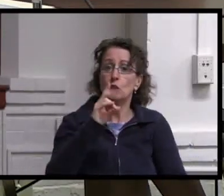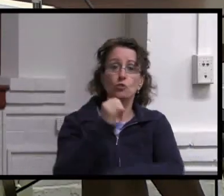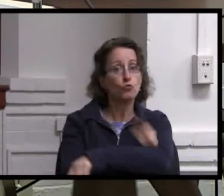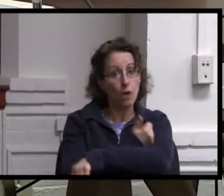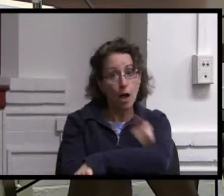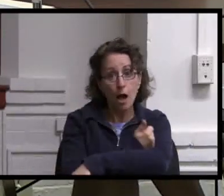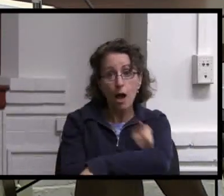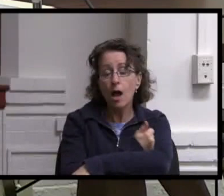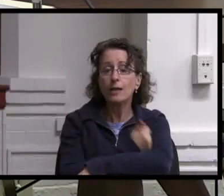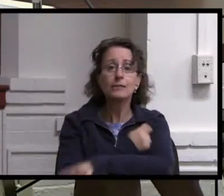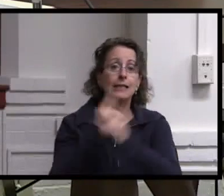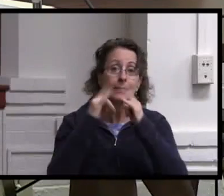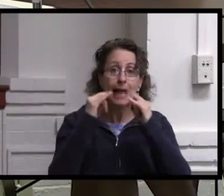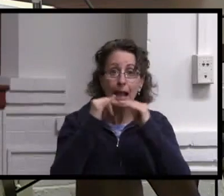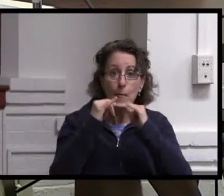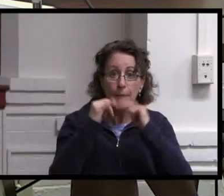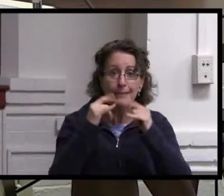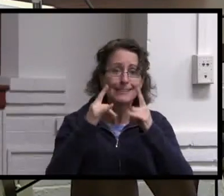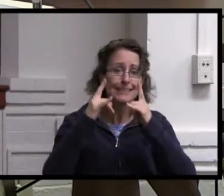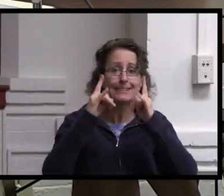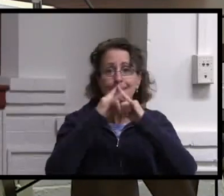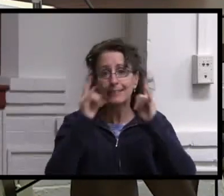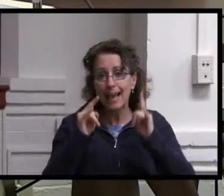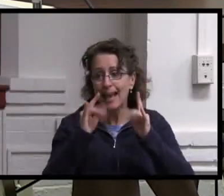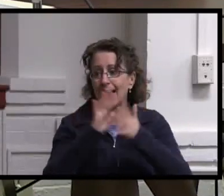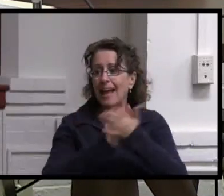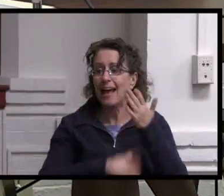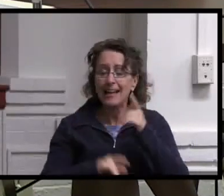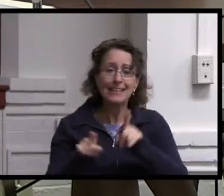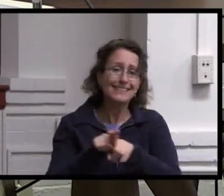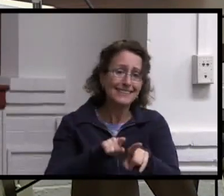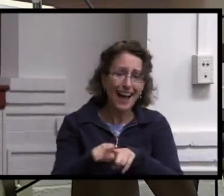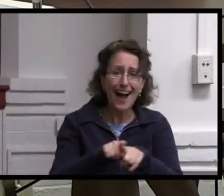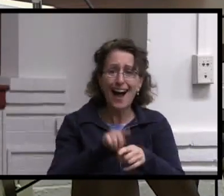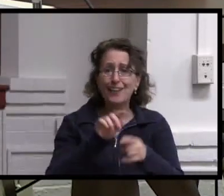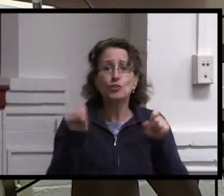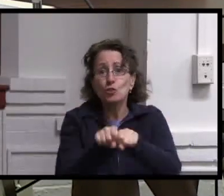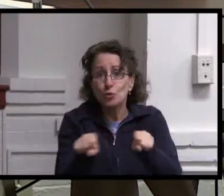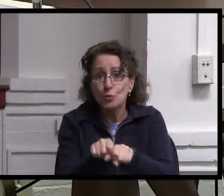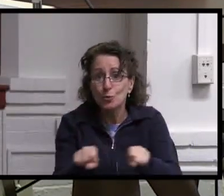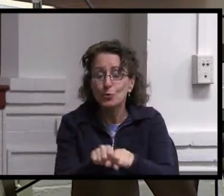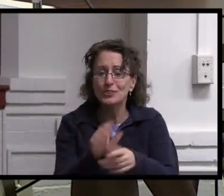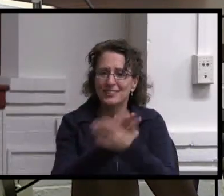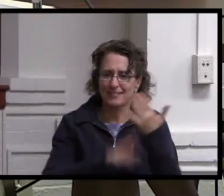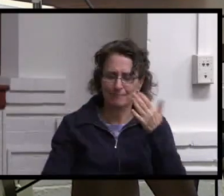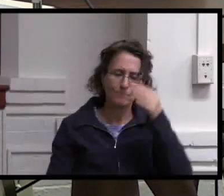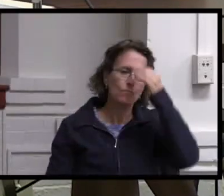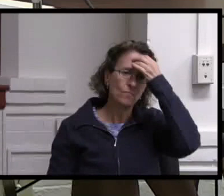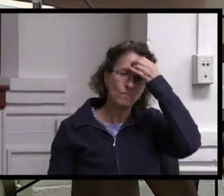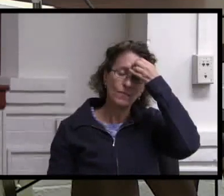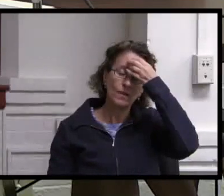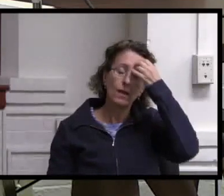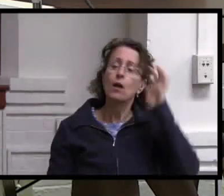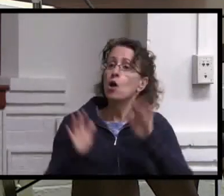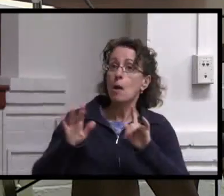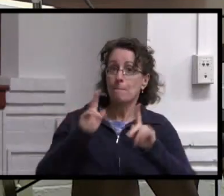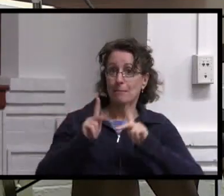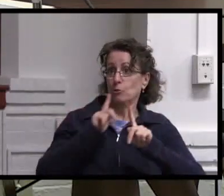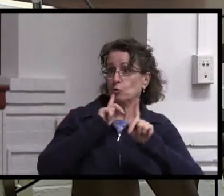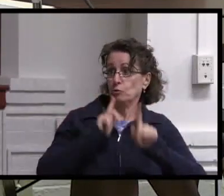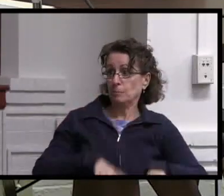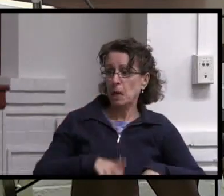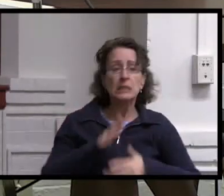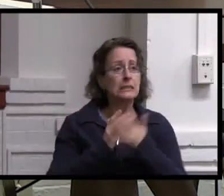There were a range of experiences reported from interaction with the public, from kind and sympathetic to unkind and